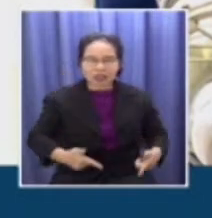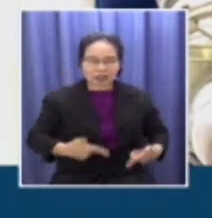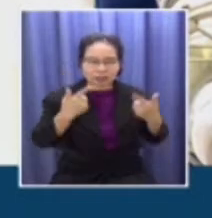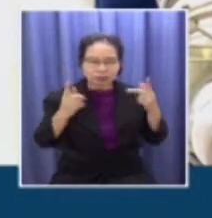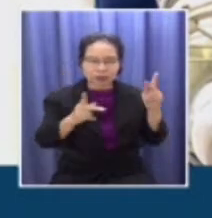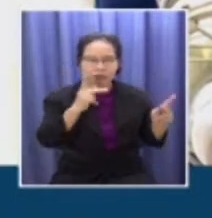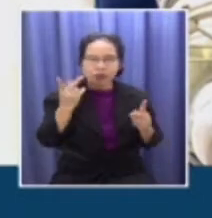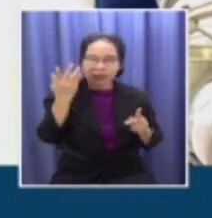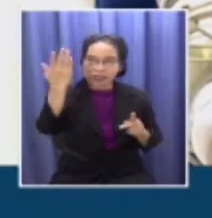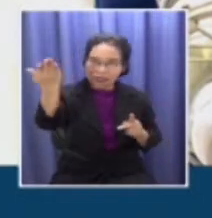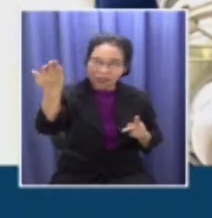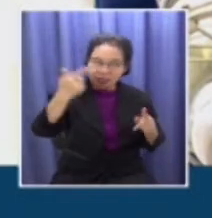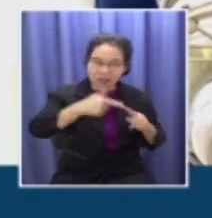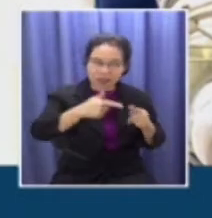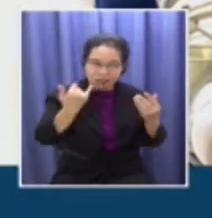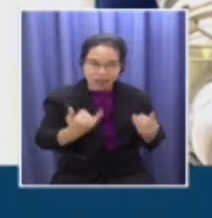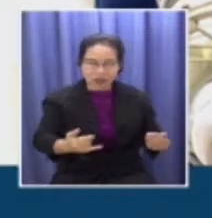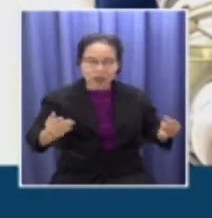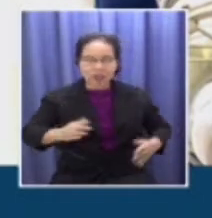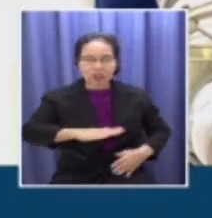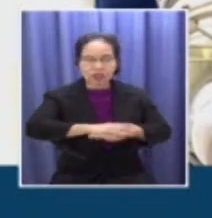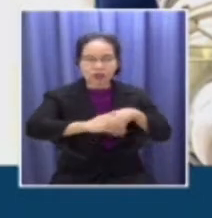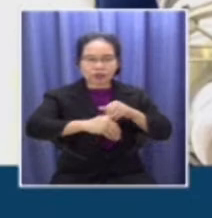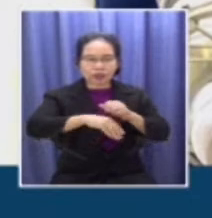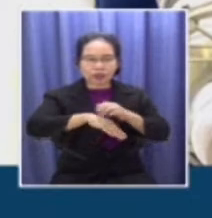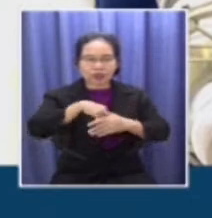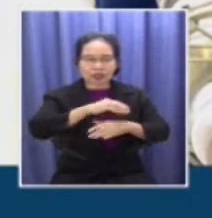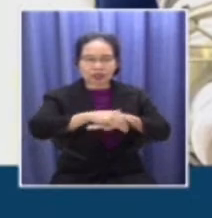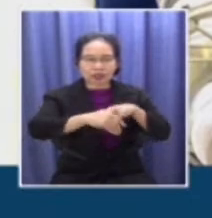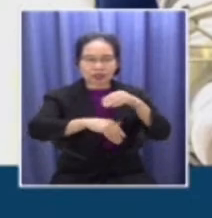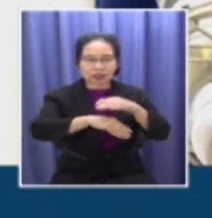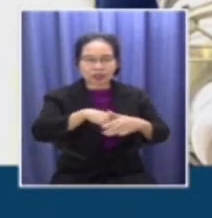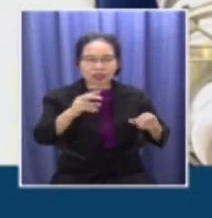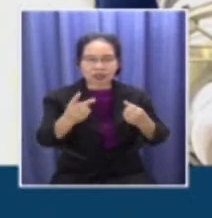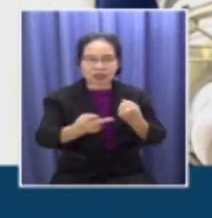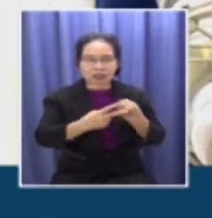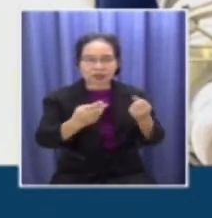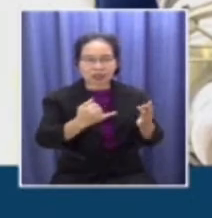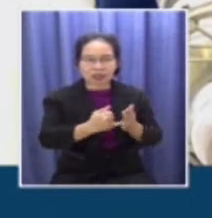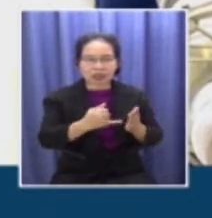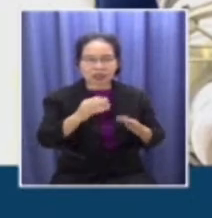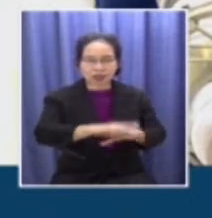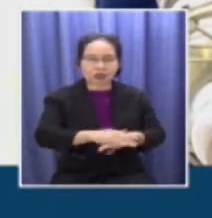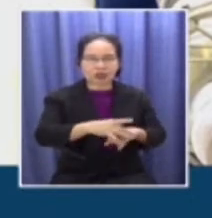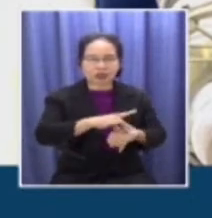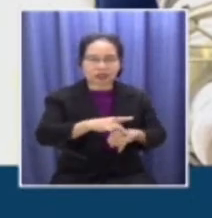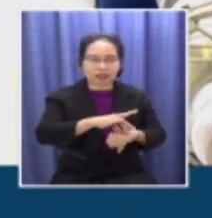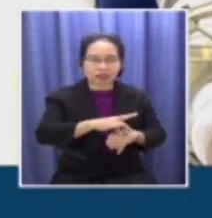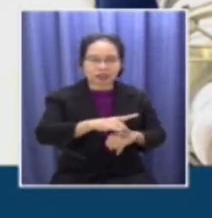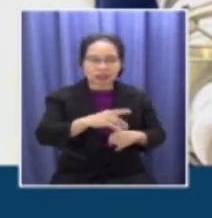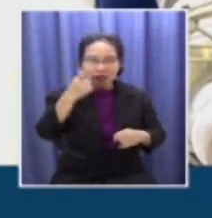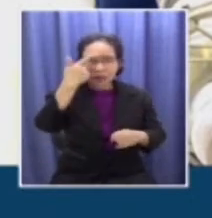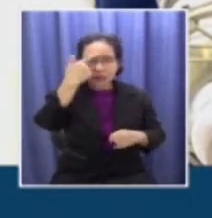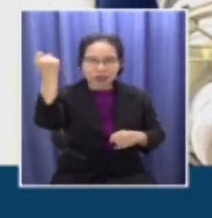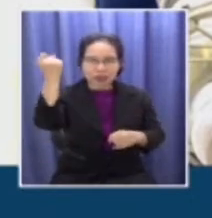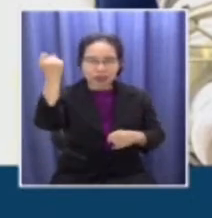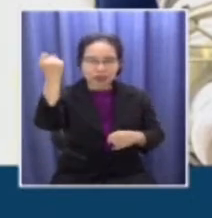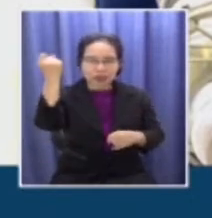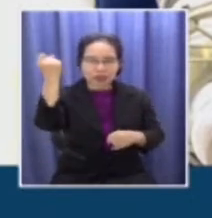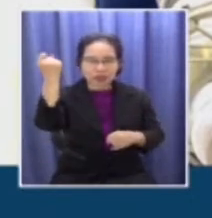say, we are no a mushia to say we are. Na a car, the abuni say a we are cuneiform G type.